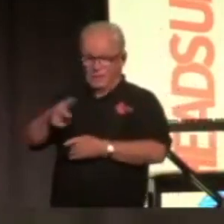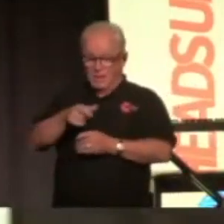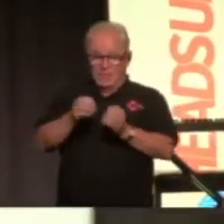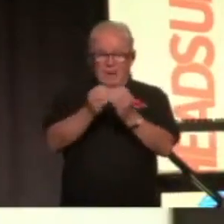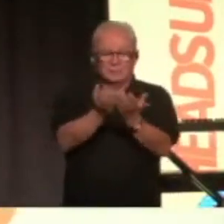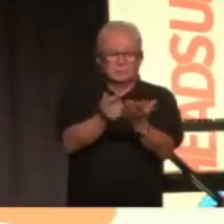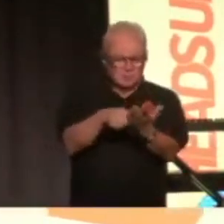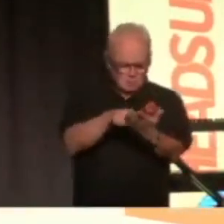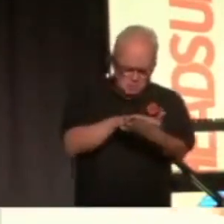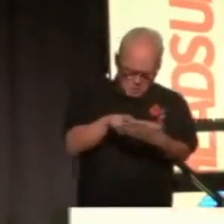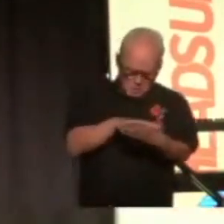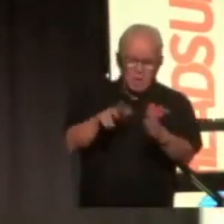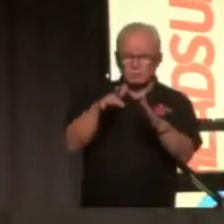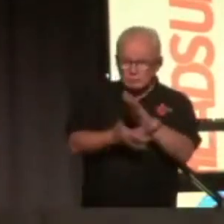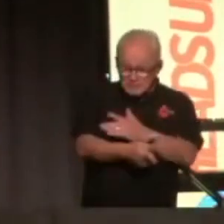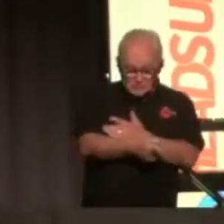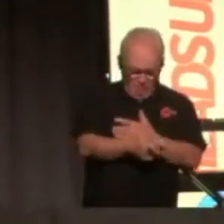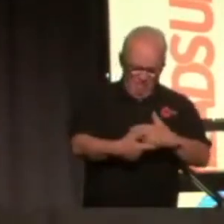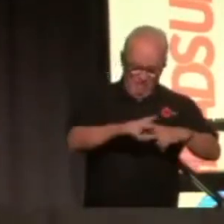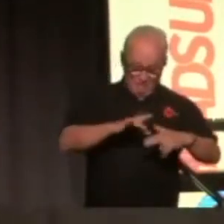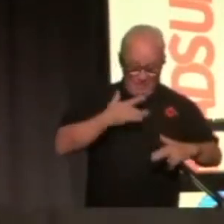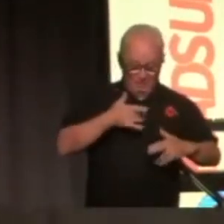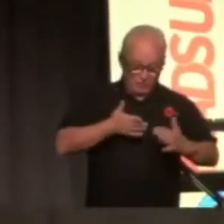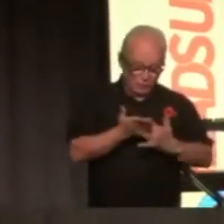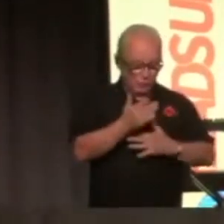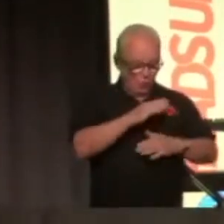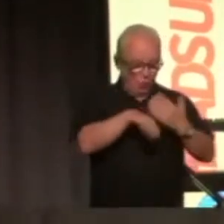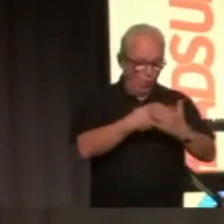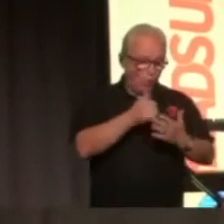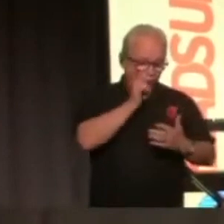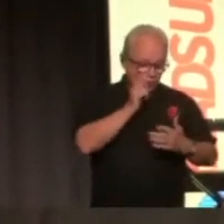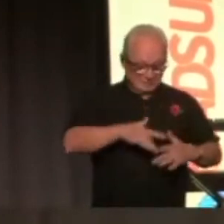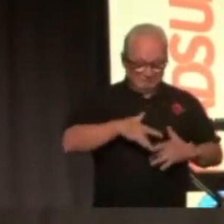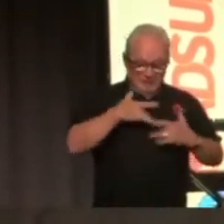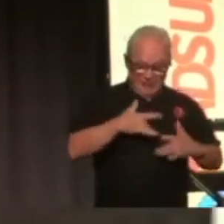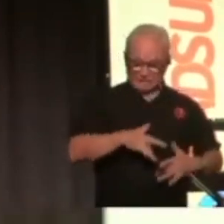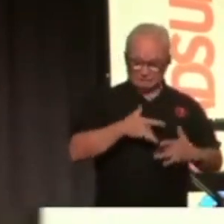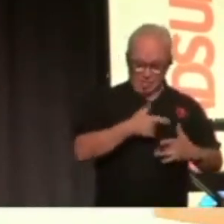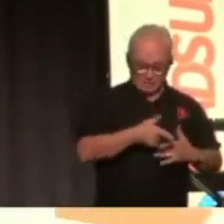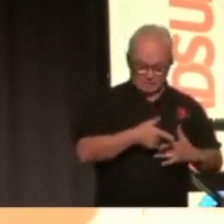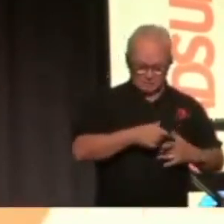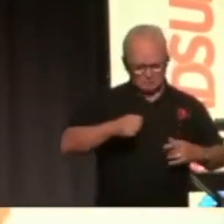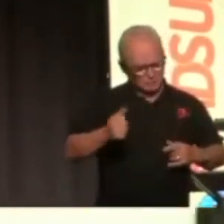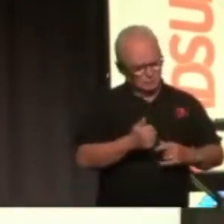soulish Christians. Those are Christians that are living out of their feelings and not out of what they know.